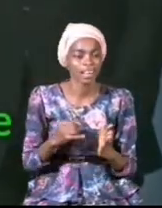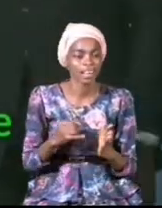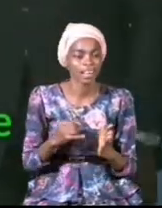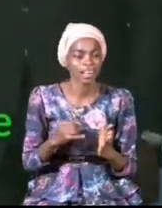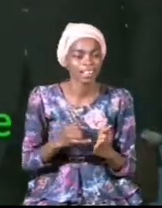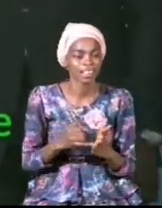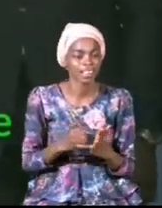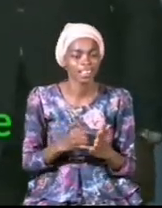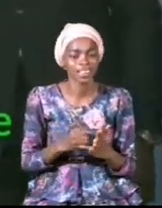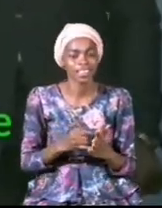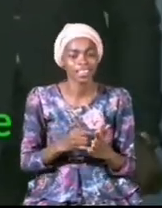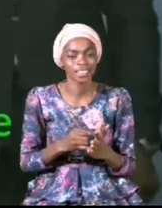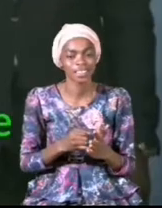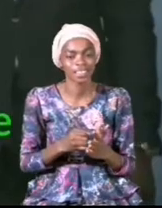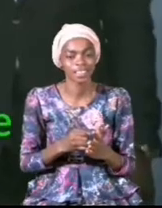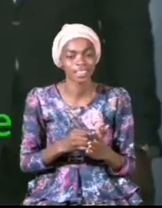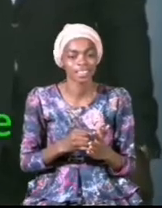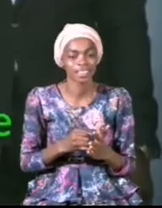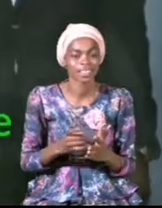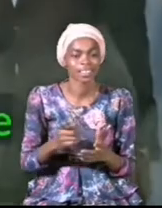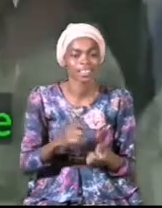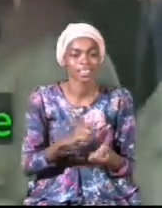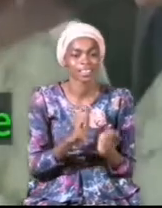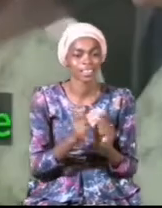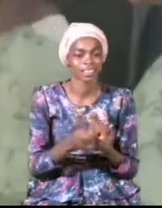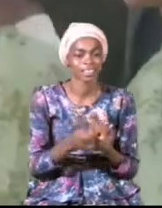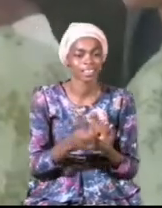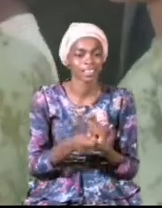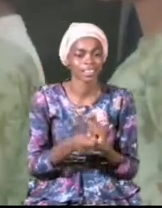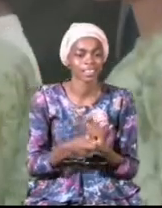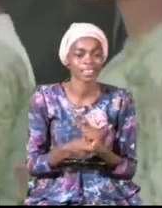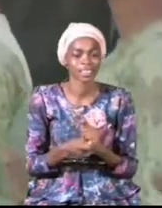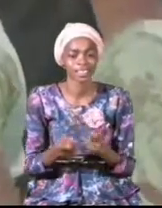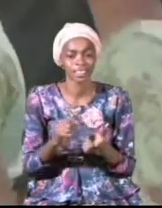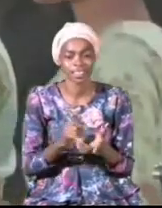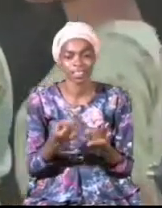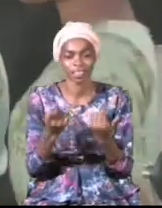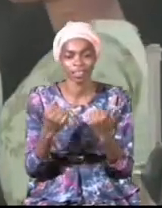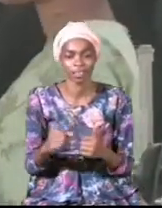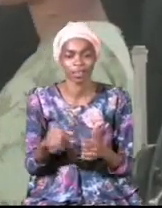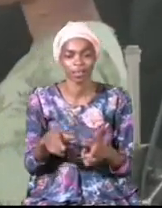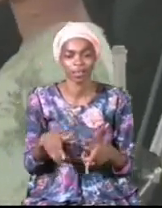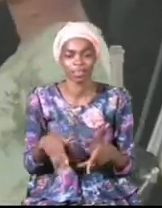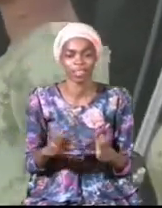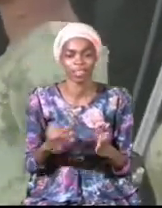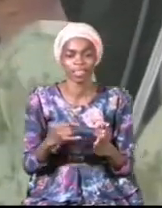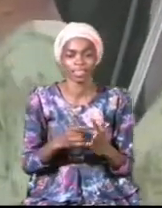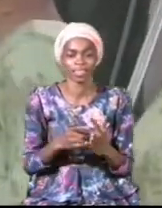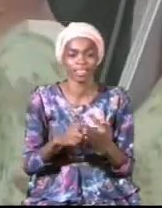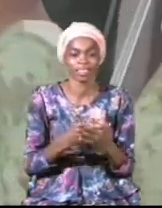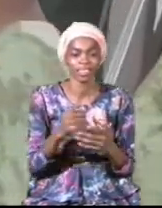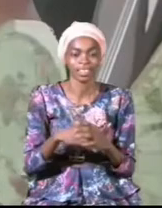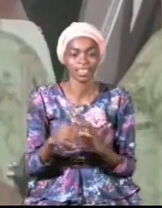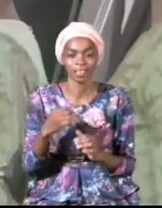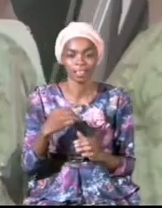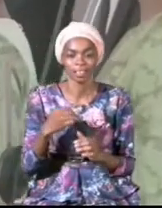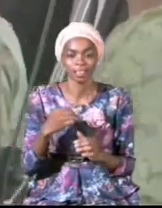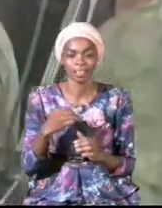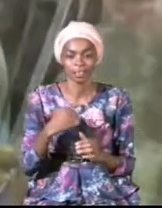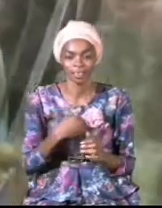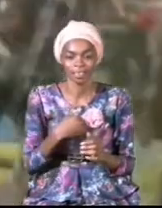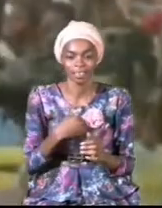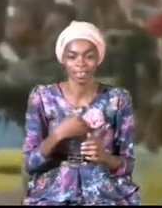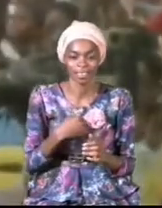There's a change coming. Let it start in. Oh, let it